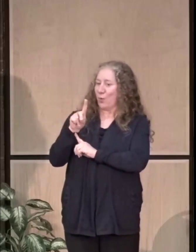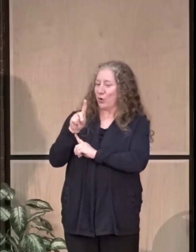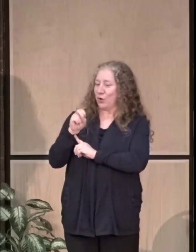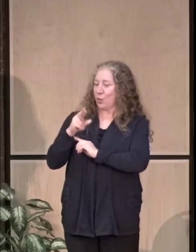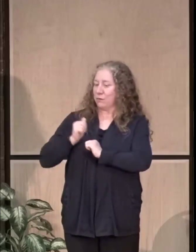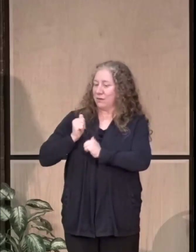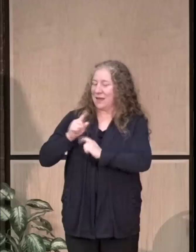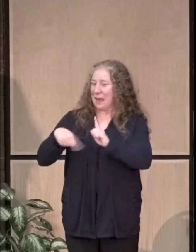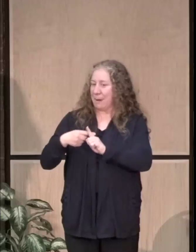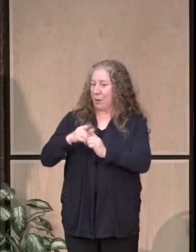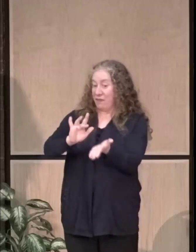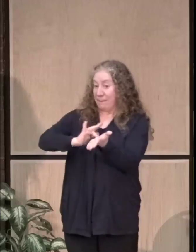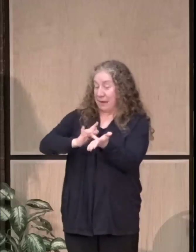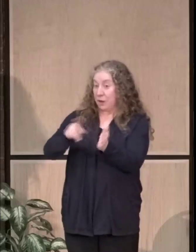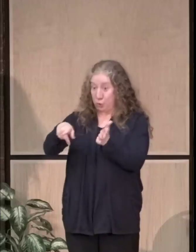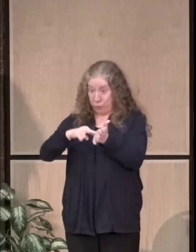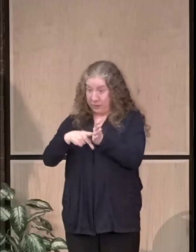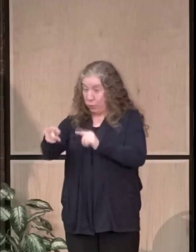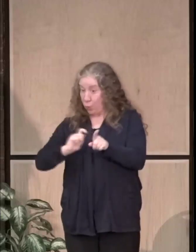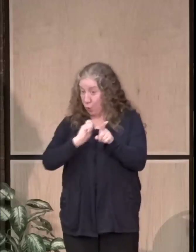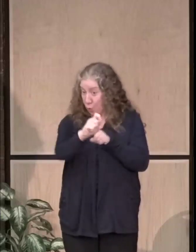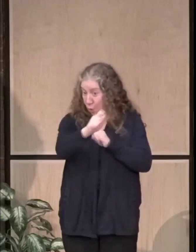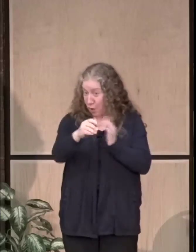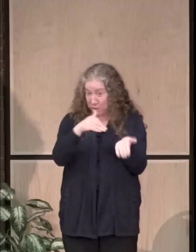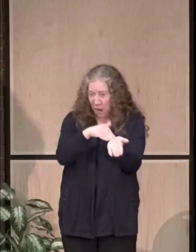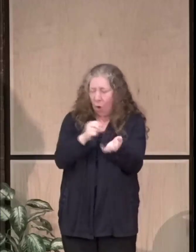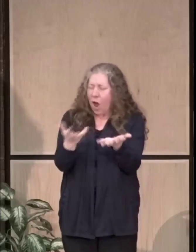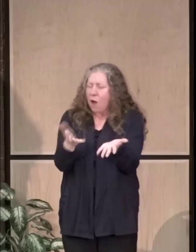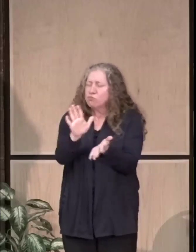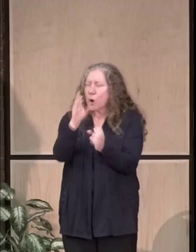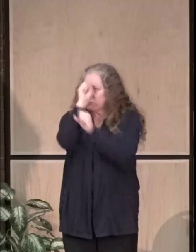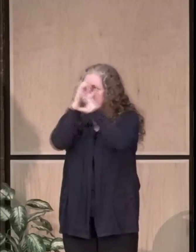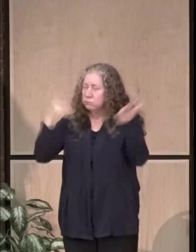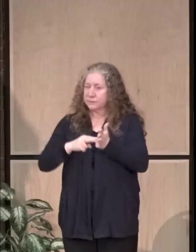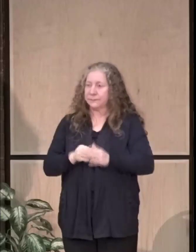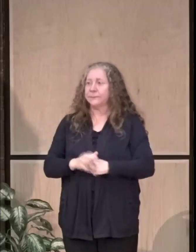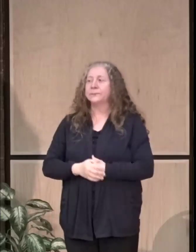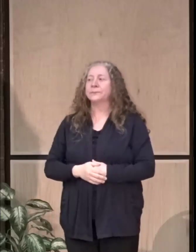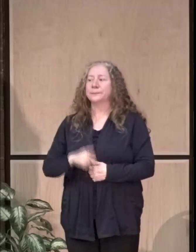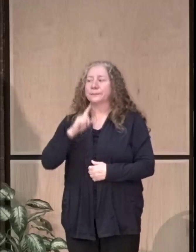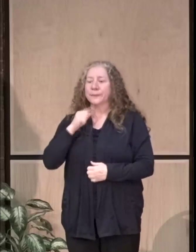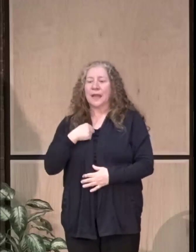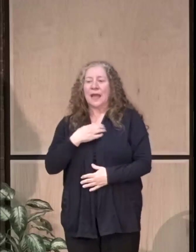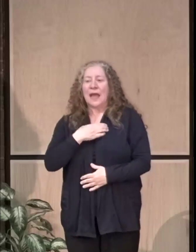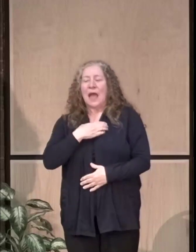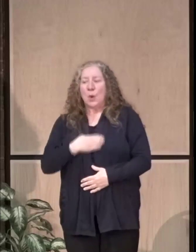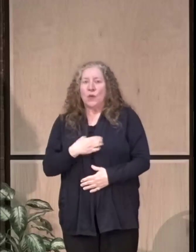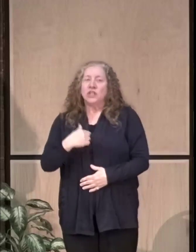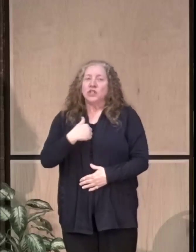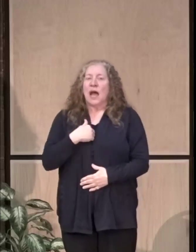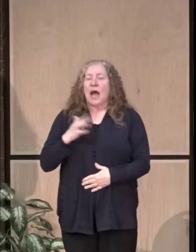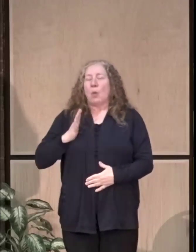in contact with the providers more or what? I wish it would have been both. More